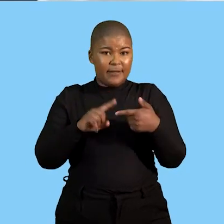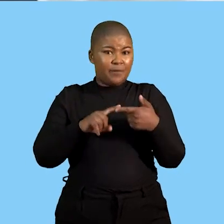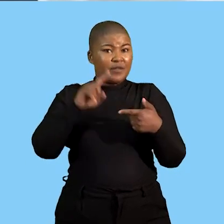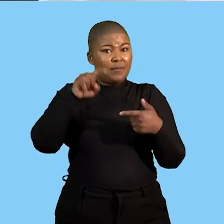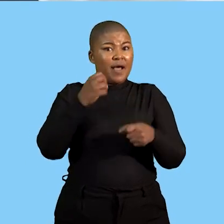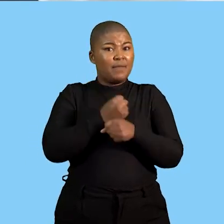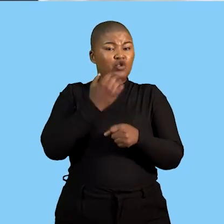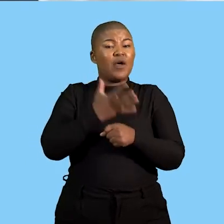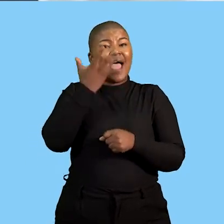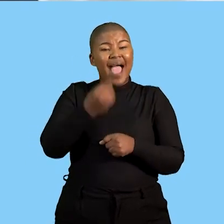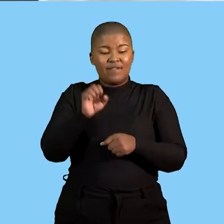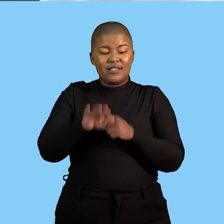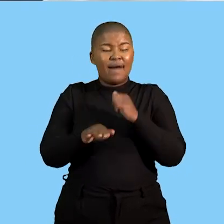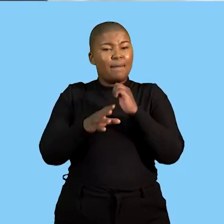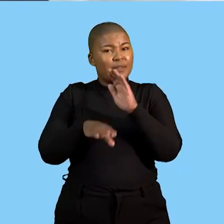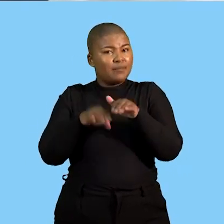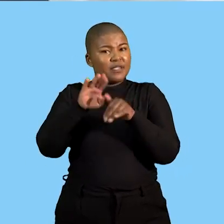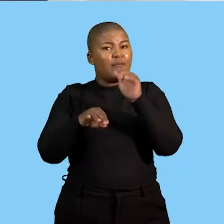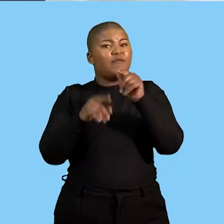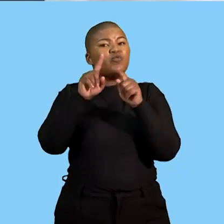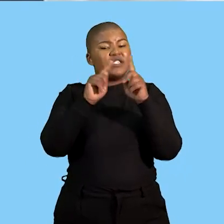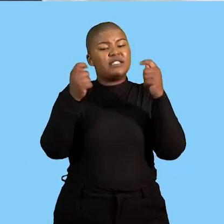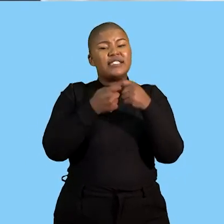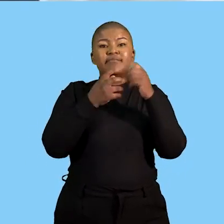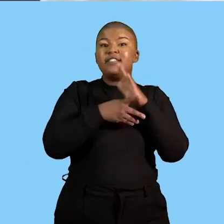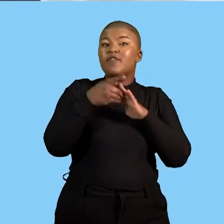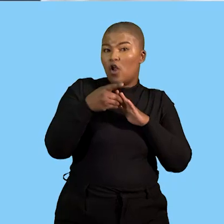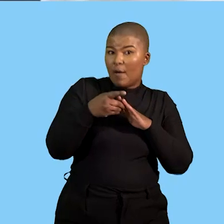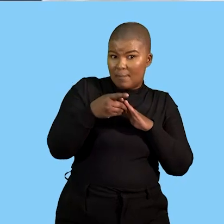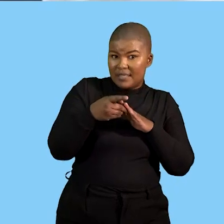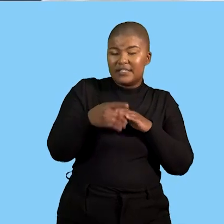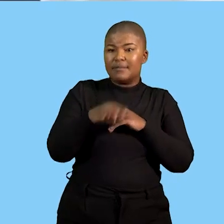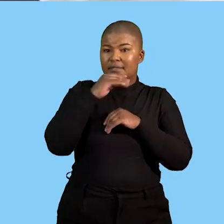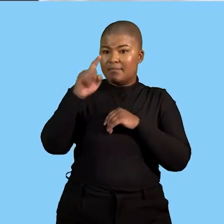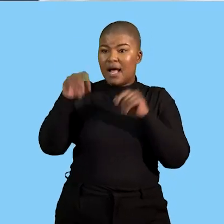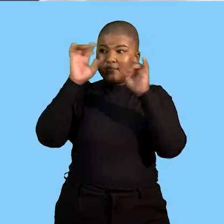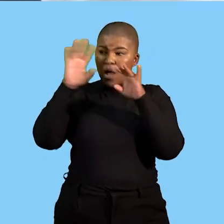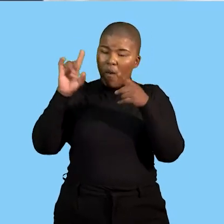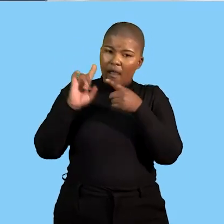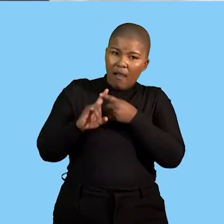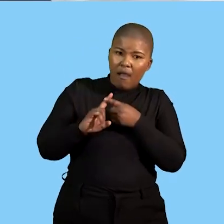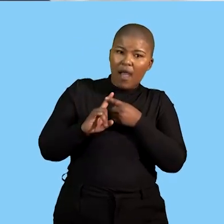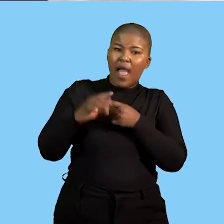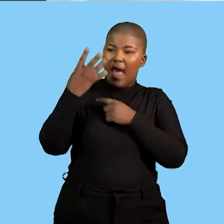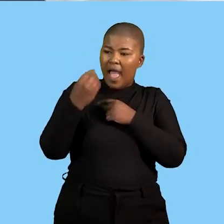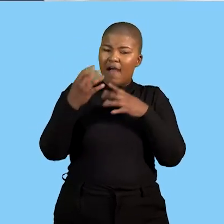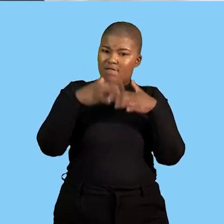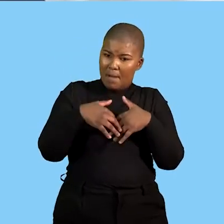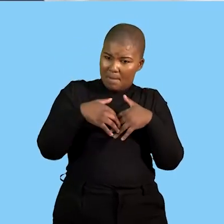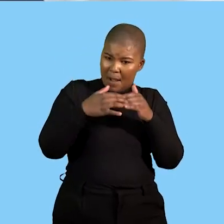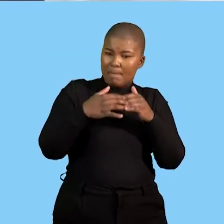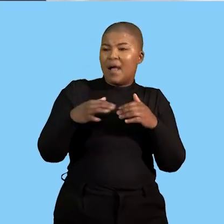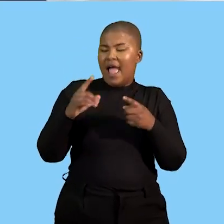consider the stages of team development to say, in the process of developing a team, you should be aware that there'll be a phase whereby